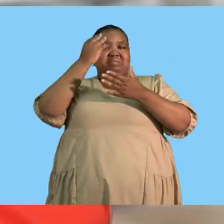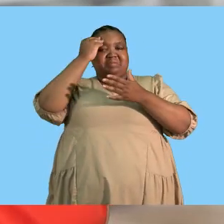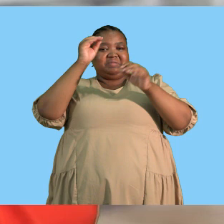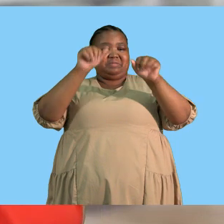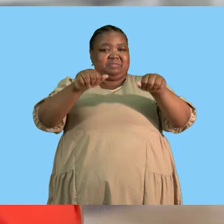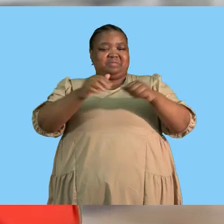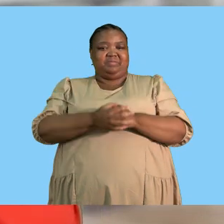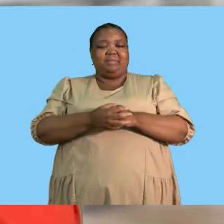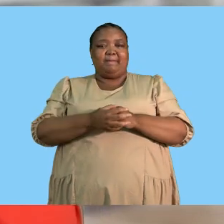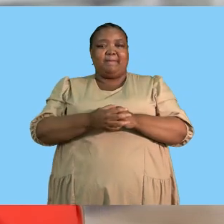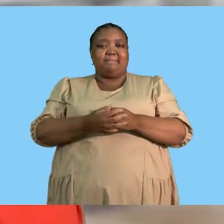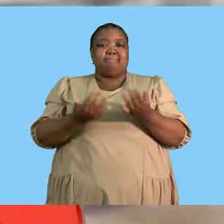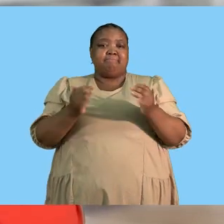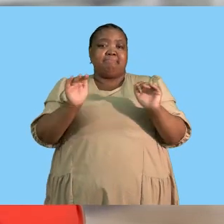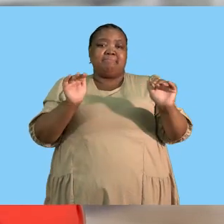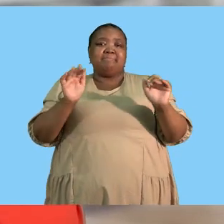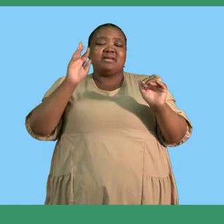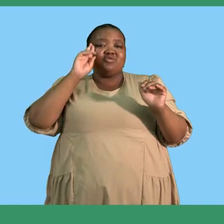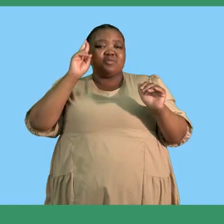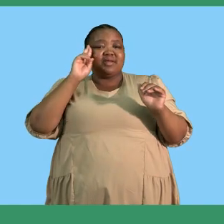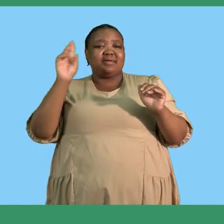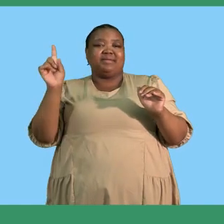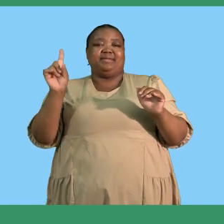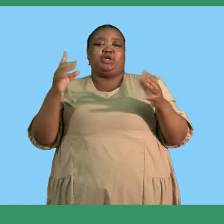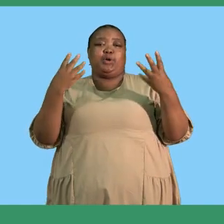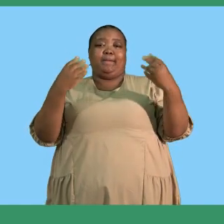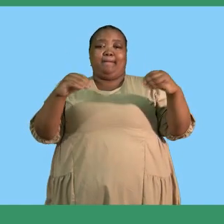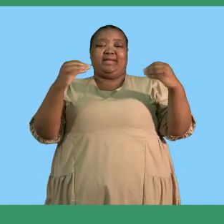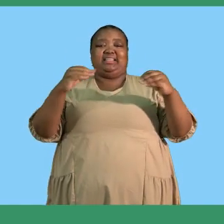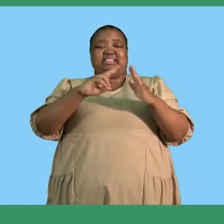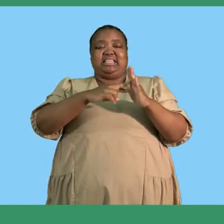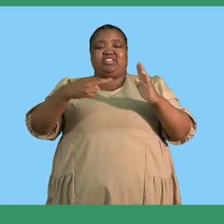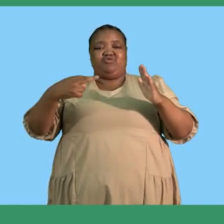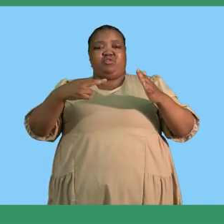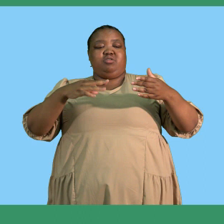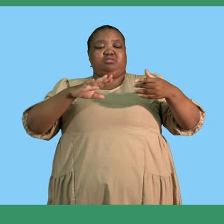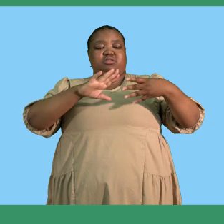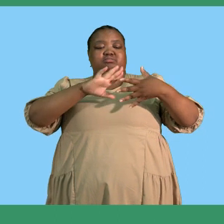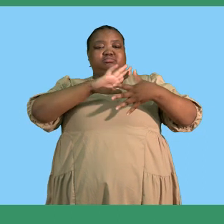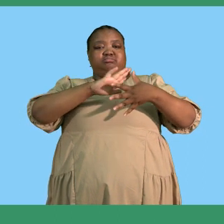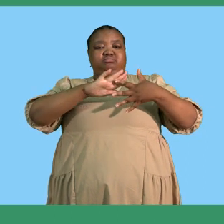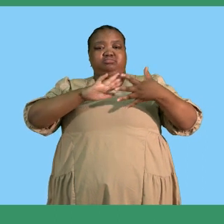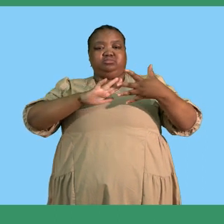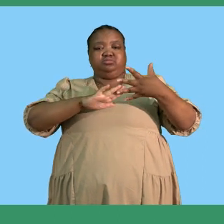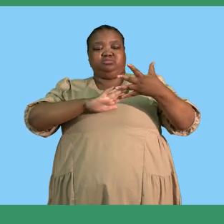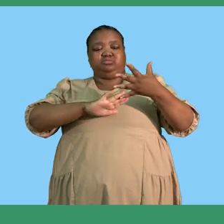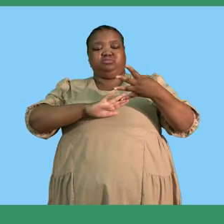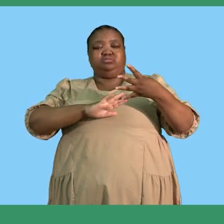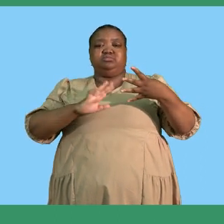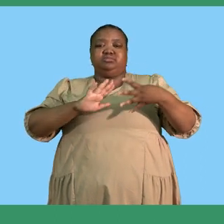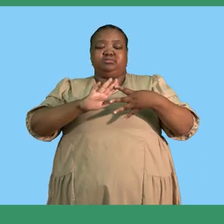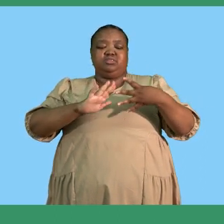Now, I just want to remind you that in business roles, we are focusing on the